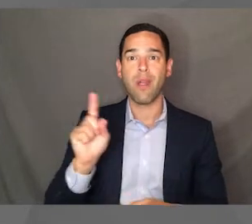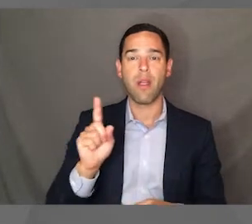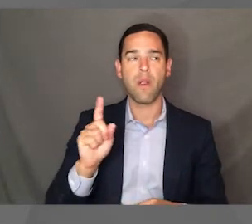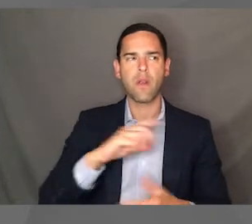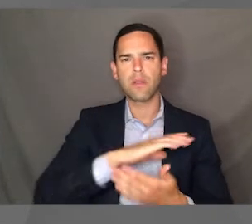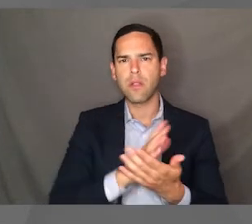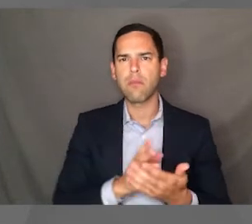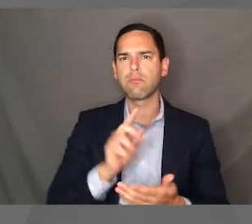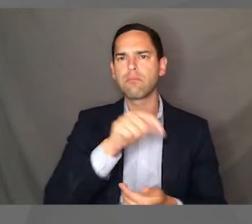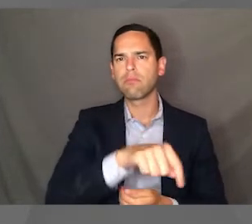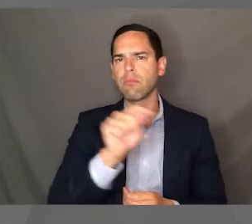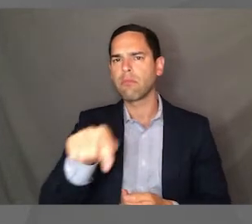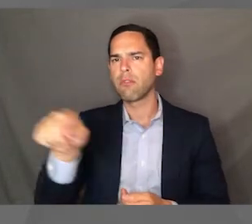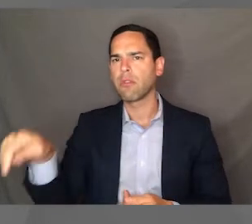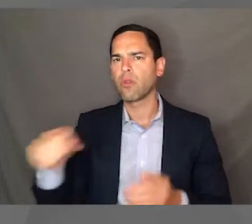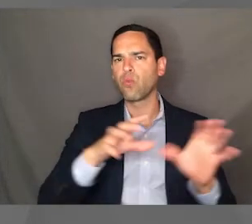populations